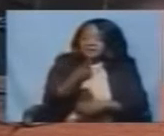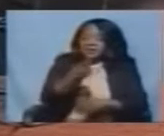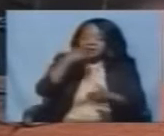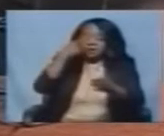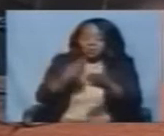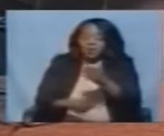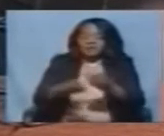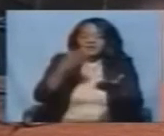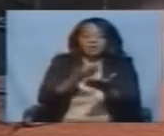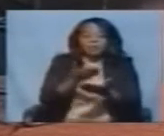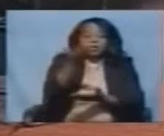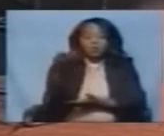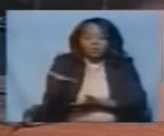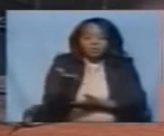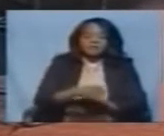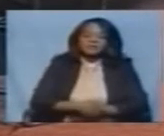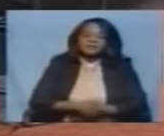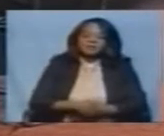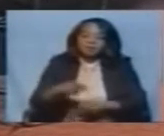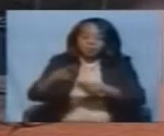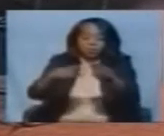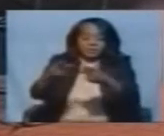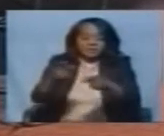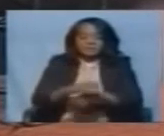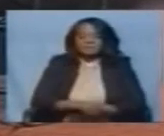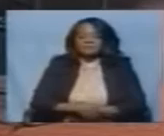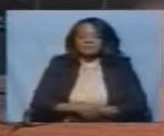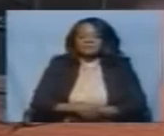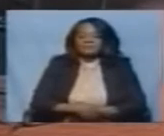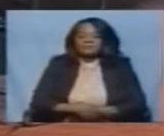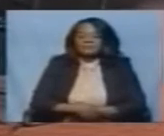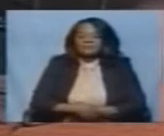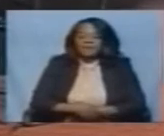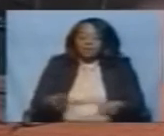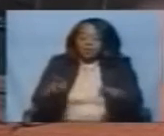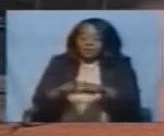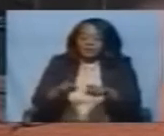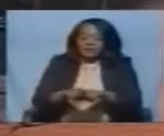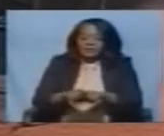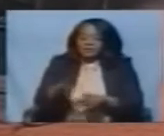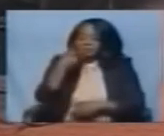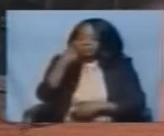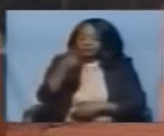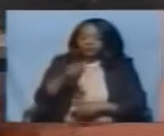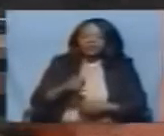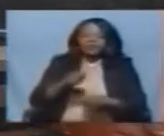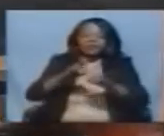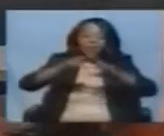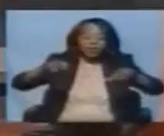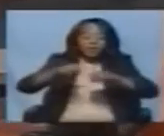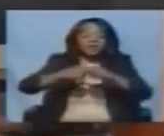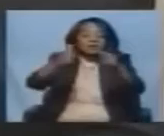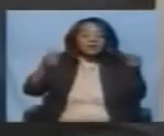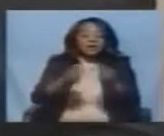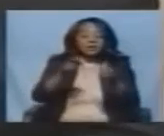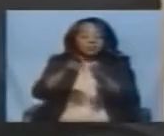process. At the moment, we've engaged the consultant, Mr. Njolomba. He's actually looking at the Auditor General's report, for instance. You know, the